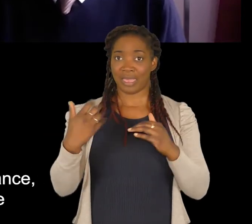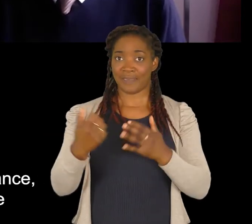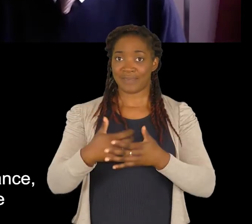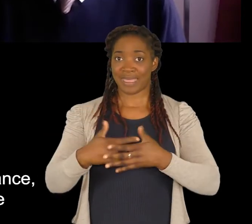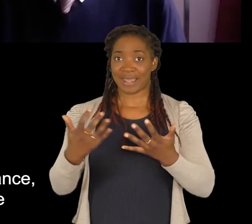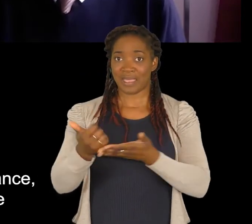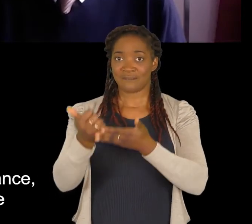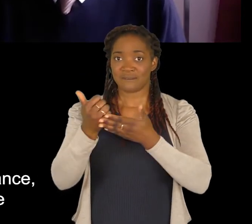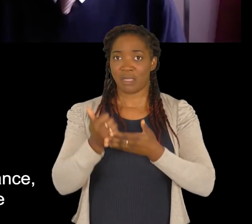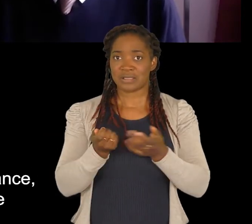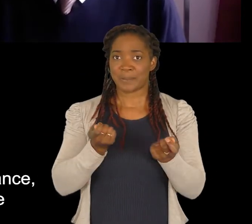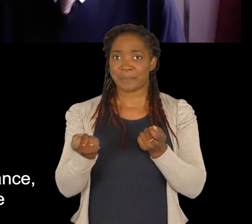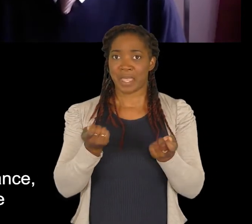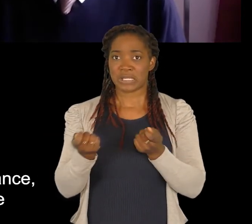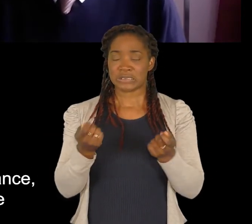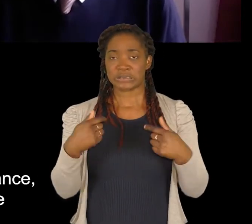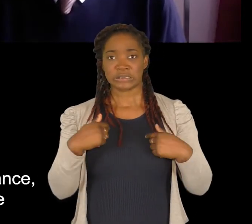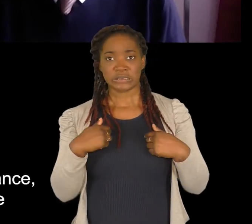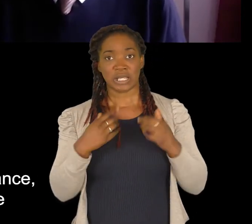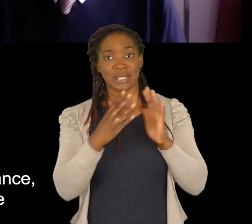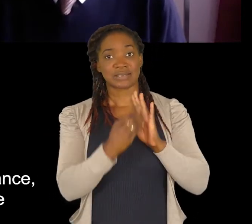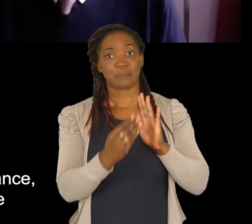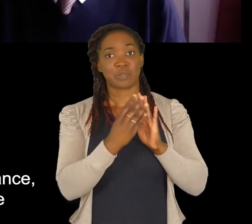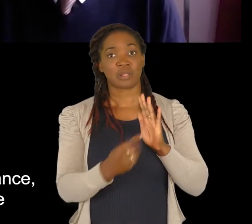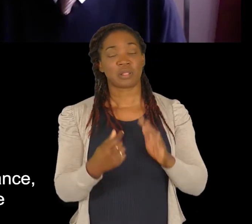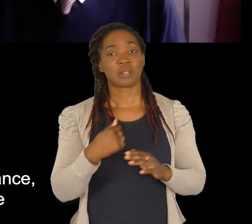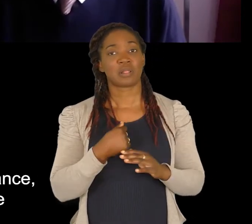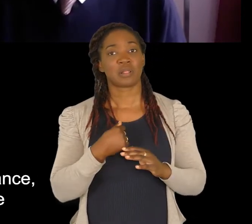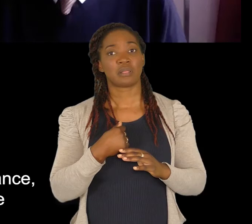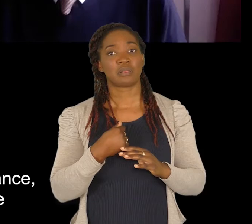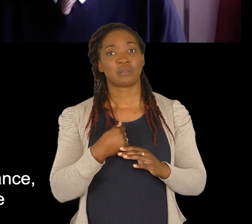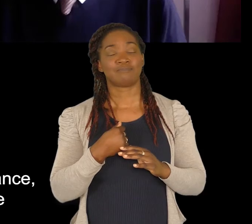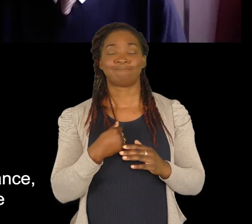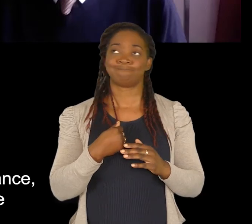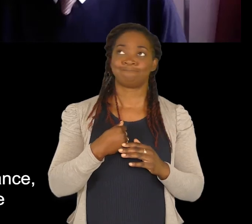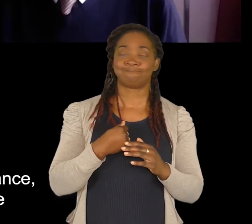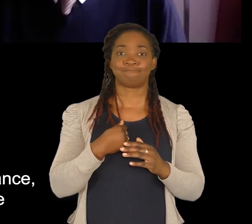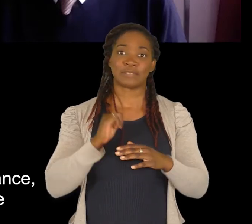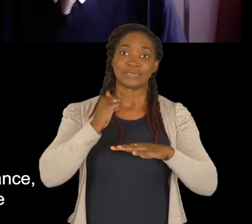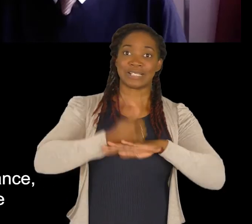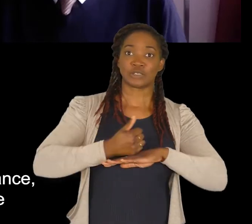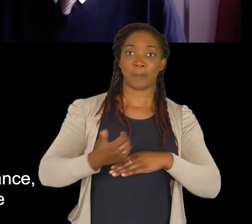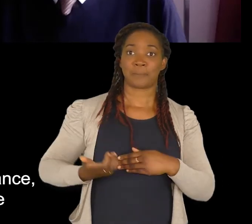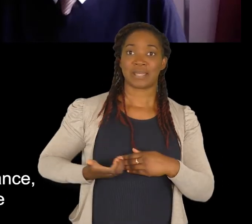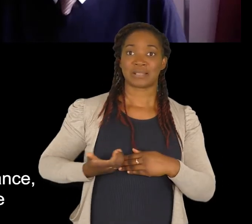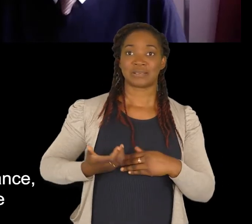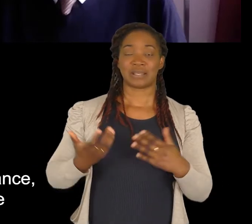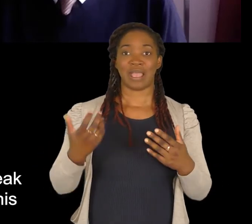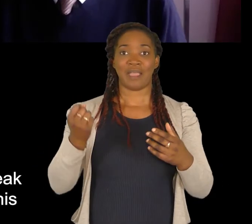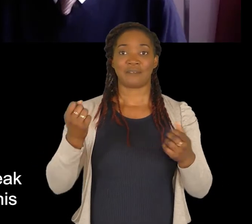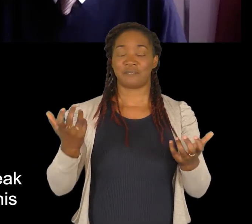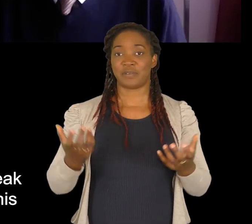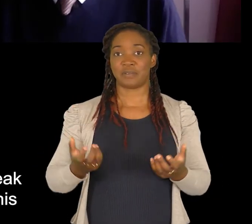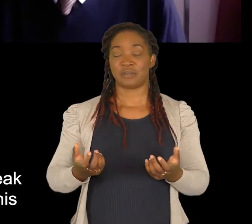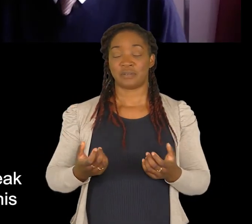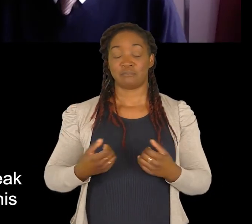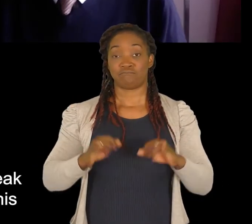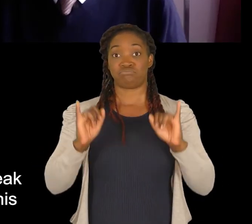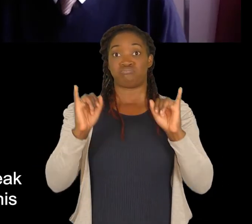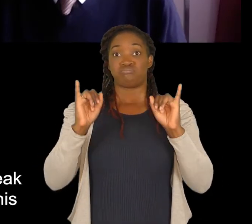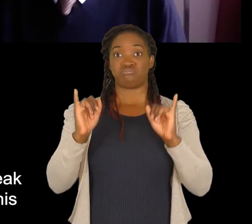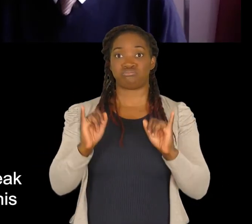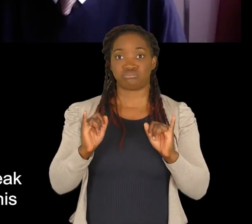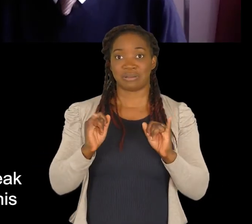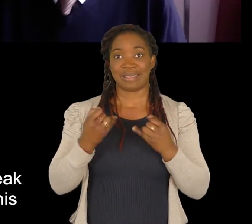advice on managing this? For instance, if I am setting up things and have a flare that's resulted in me